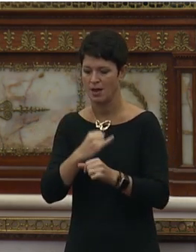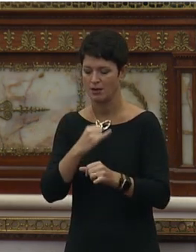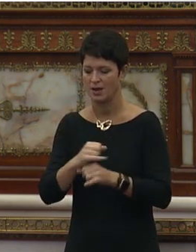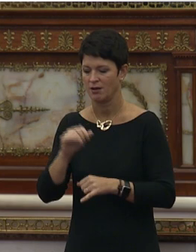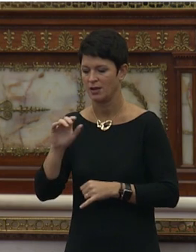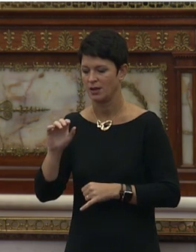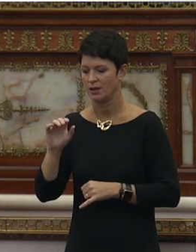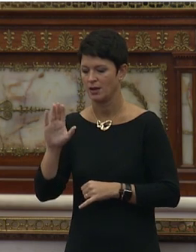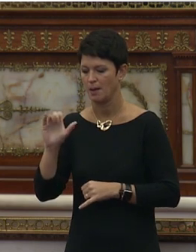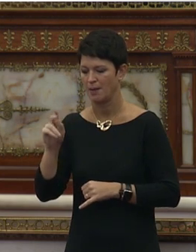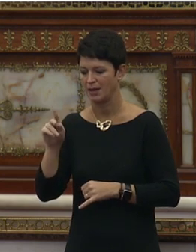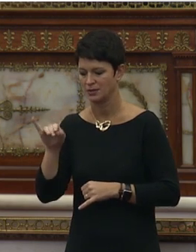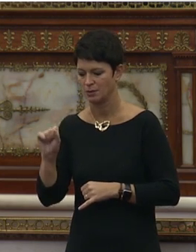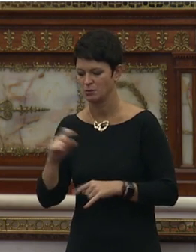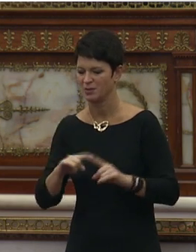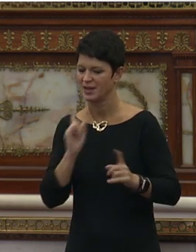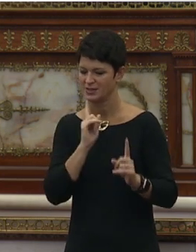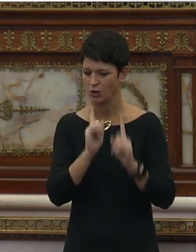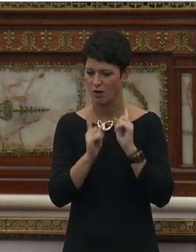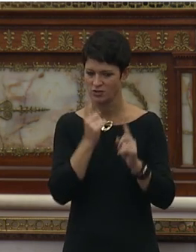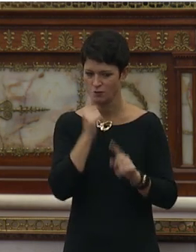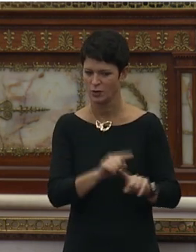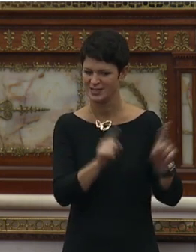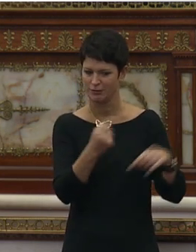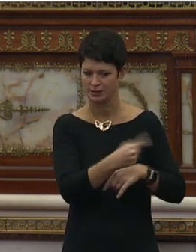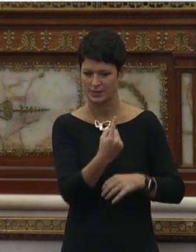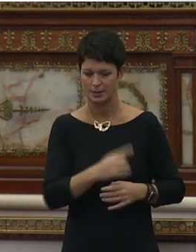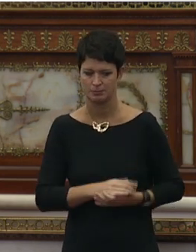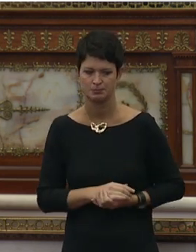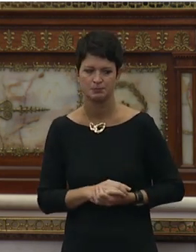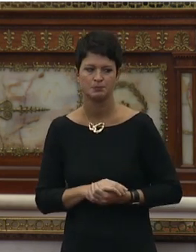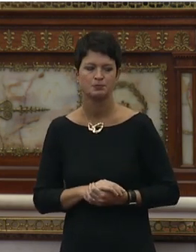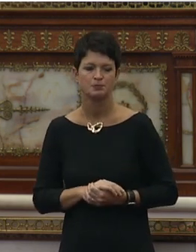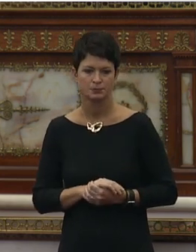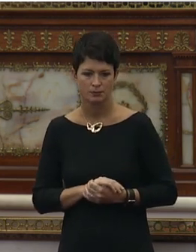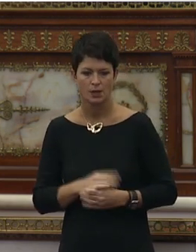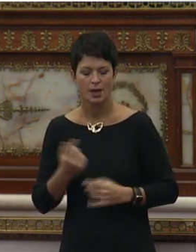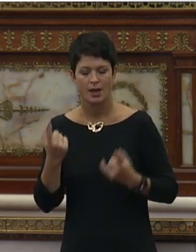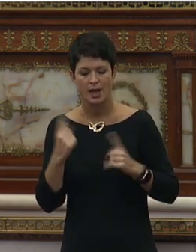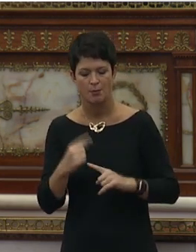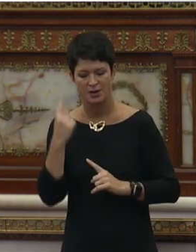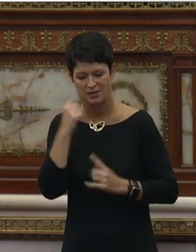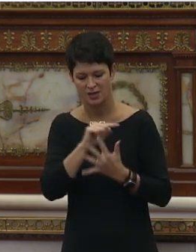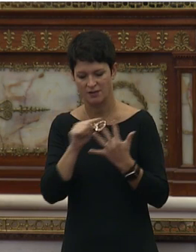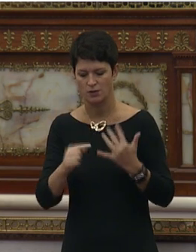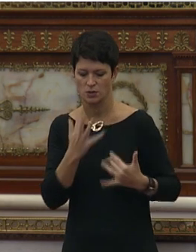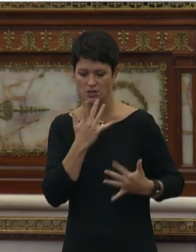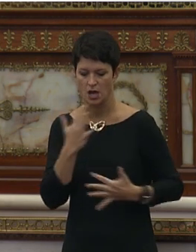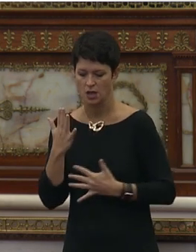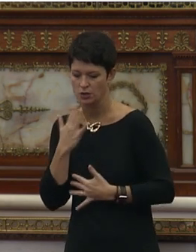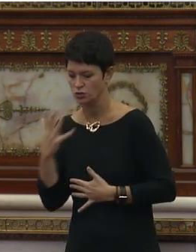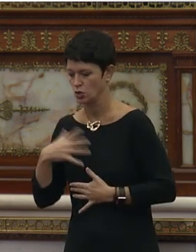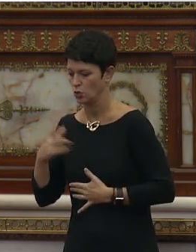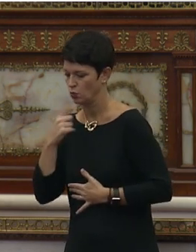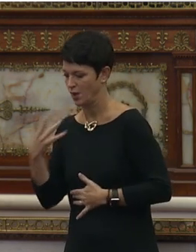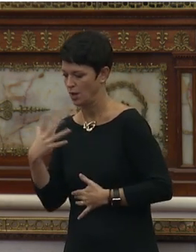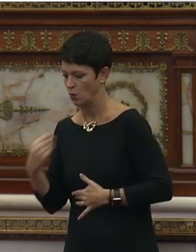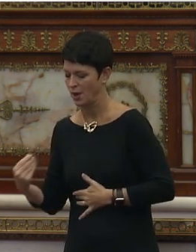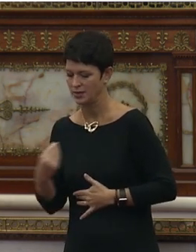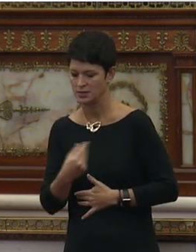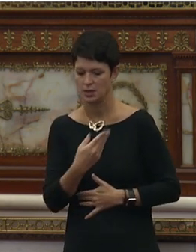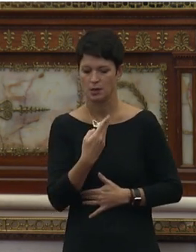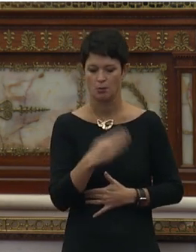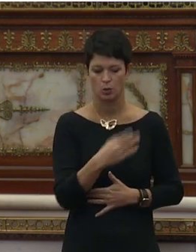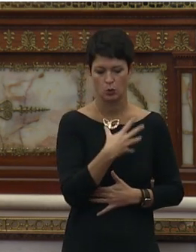Bantams. But that's a conversation for another day. But when I think about those colors, both red and white and blue and